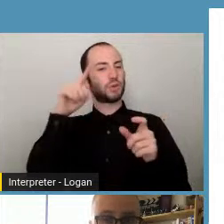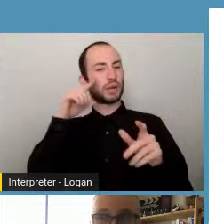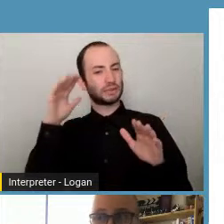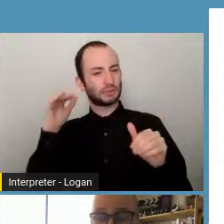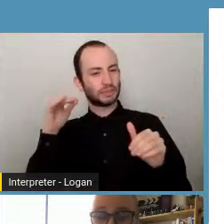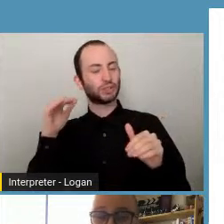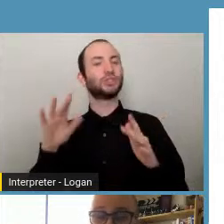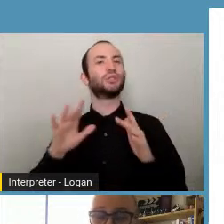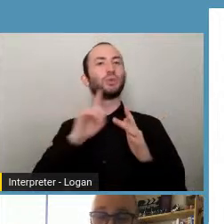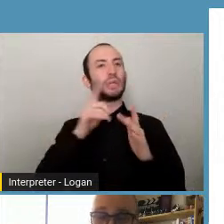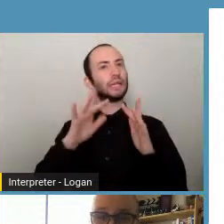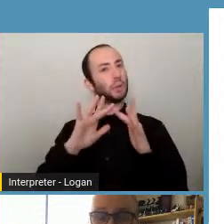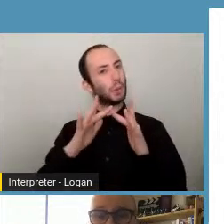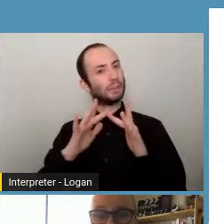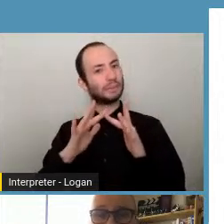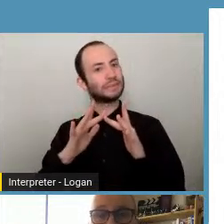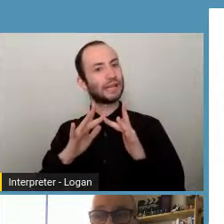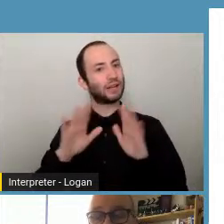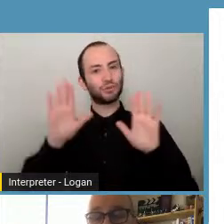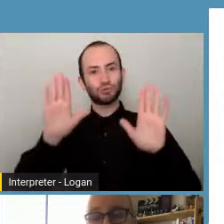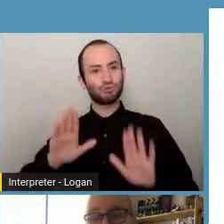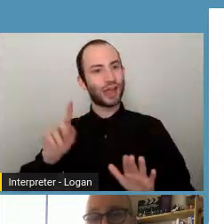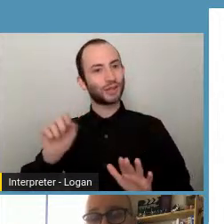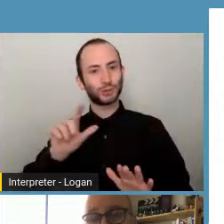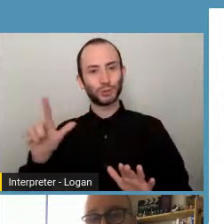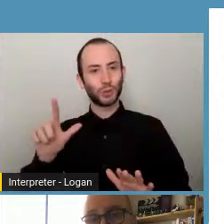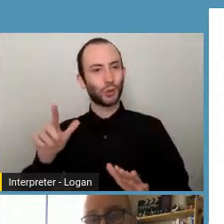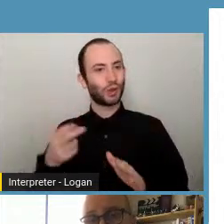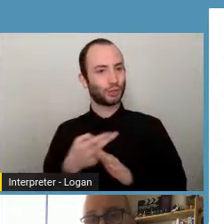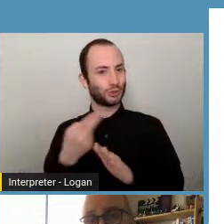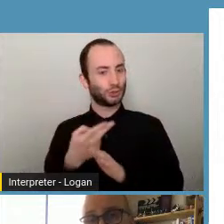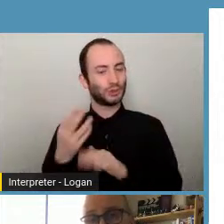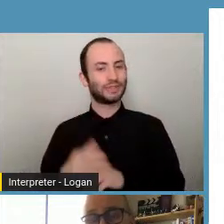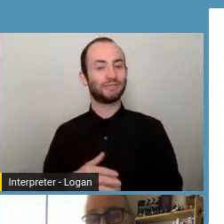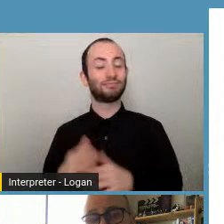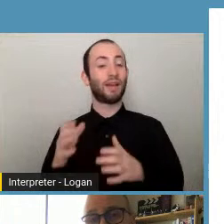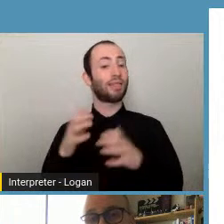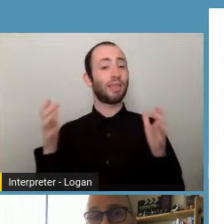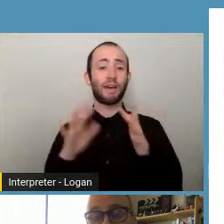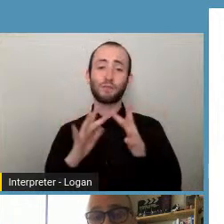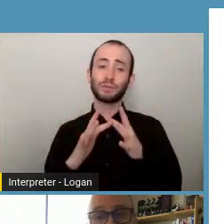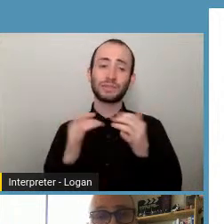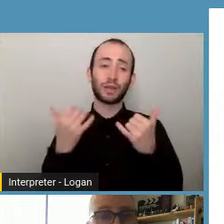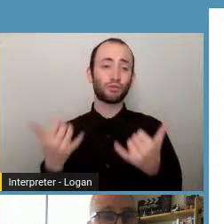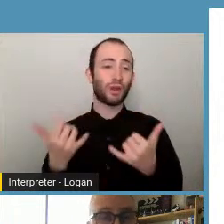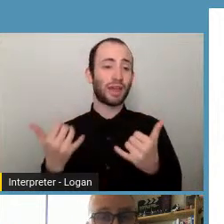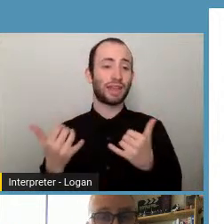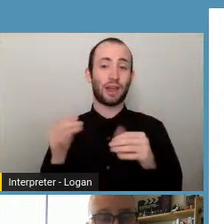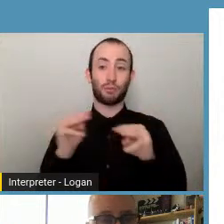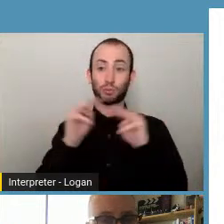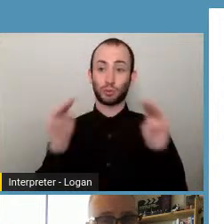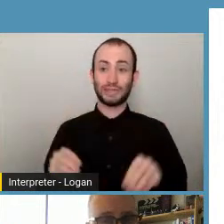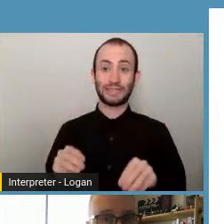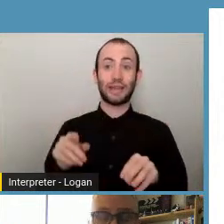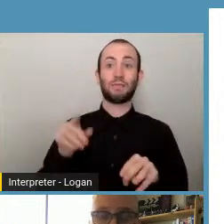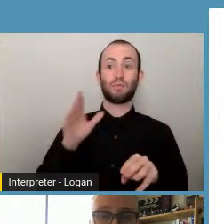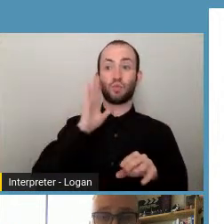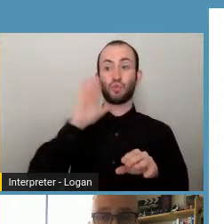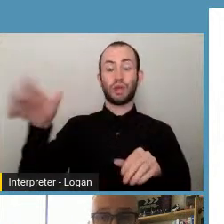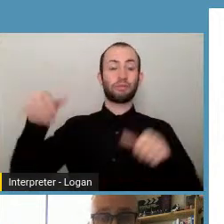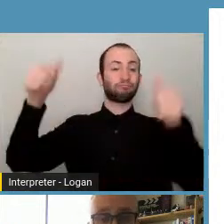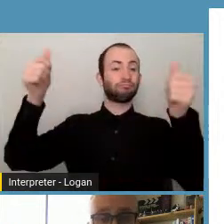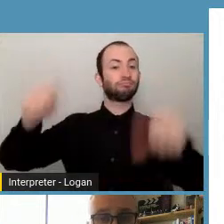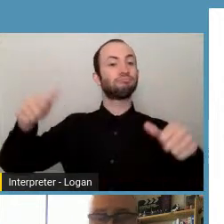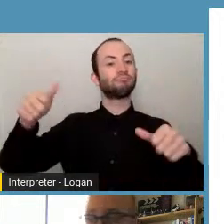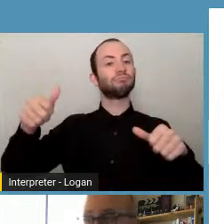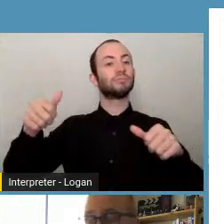great tool where we can publish all kinds of information. There's a lot of websites for museums right now that are letting people know what the COVID protocols are